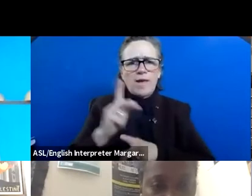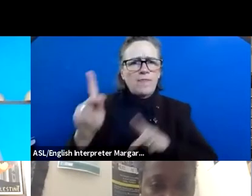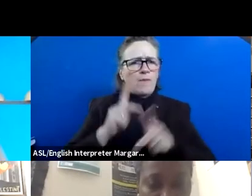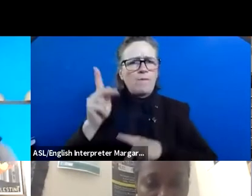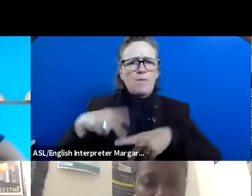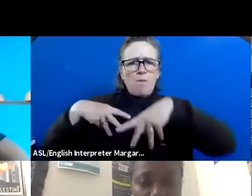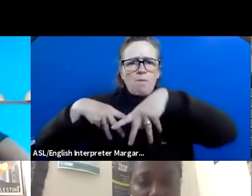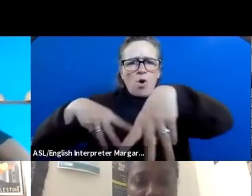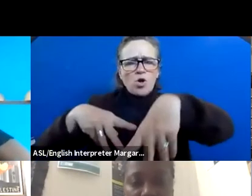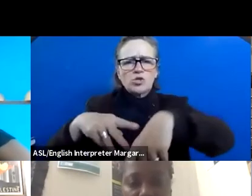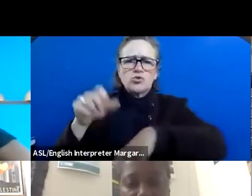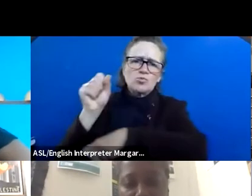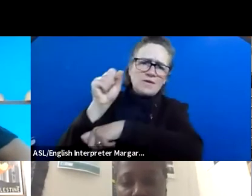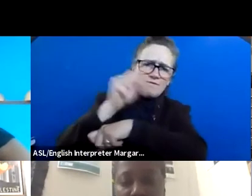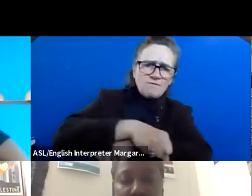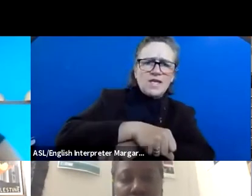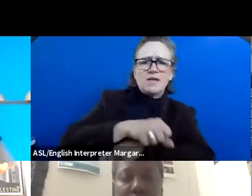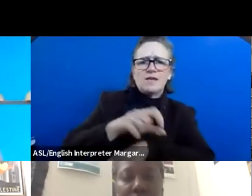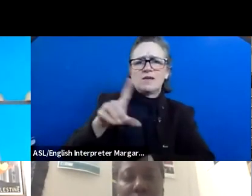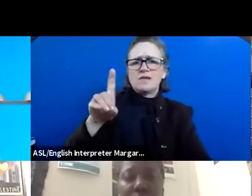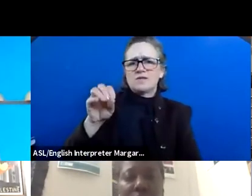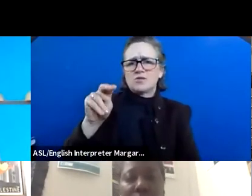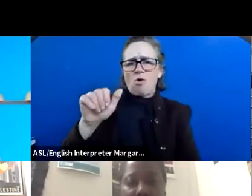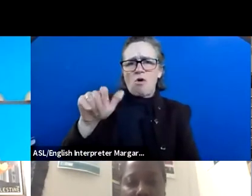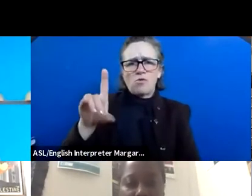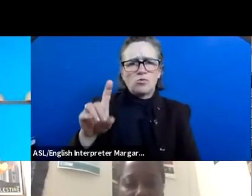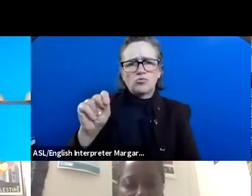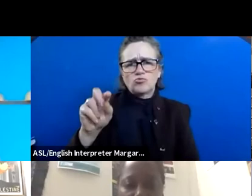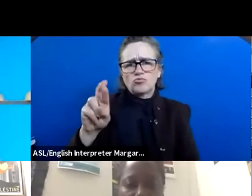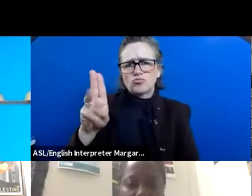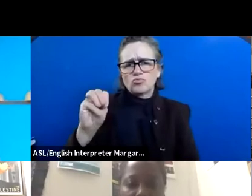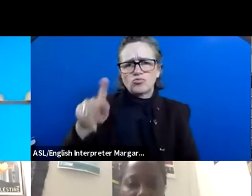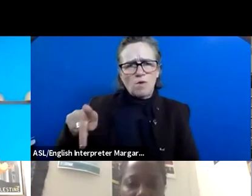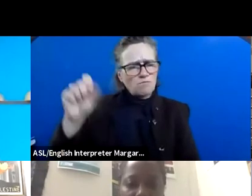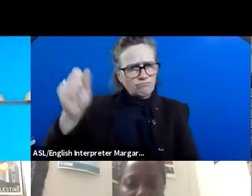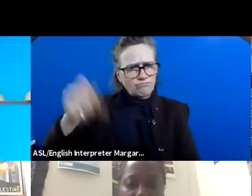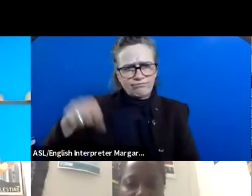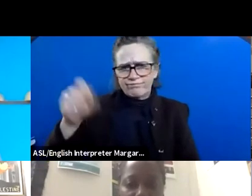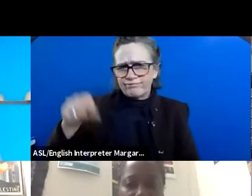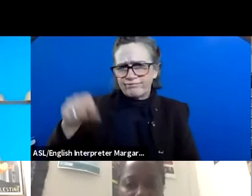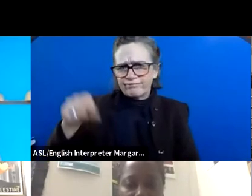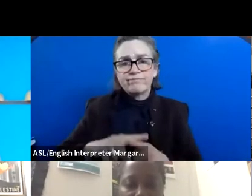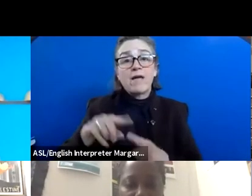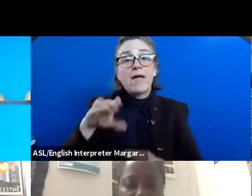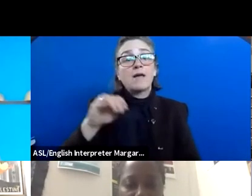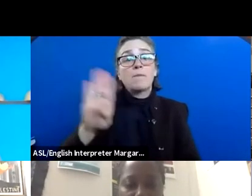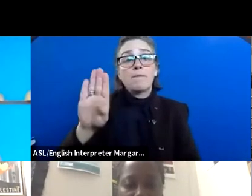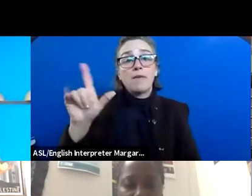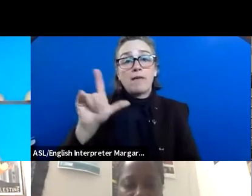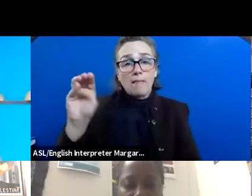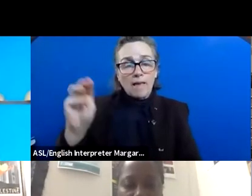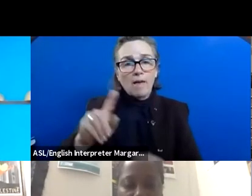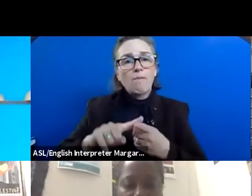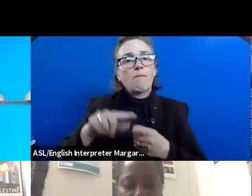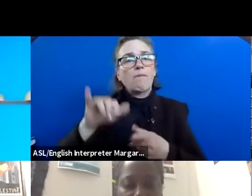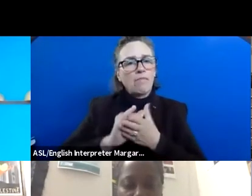strategic moment. It was a critical moment. I also think, and we had, you know, within the Movement for Black Lives, the Electoral Justice Project led